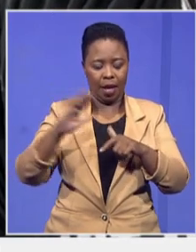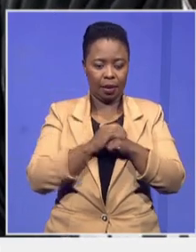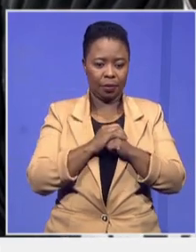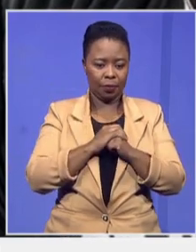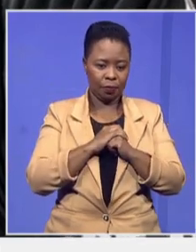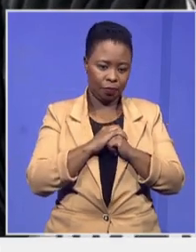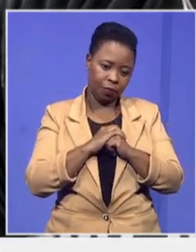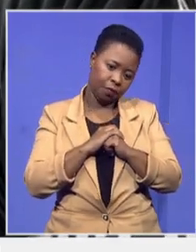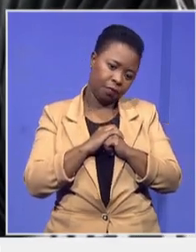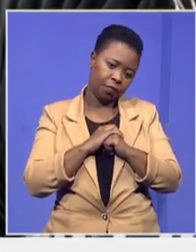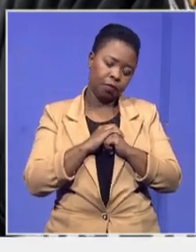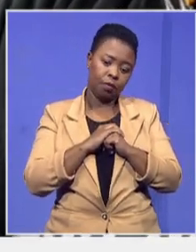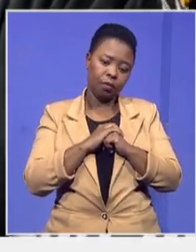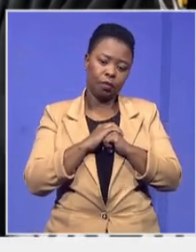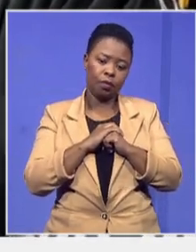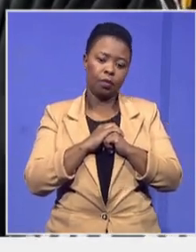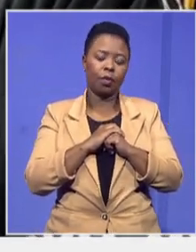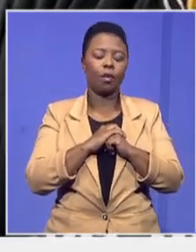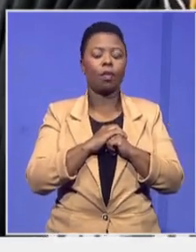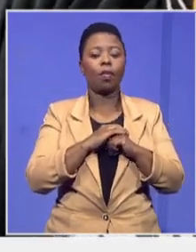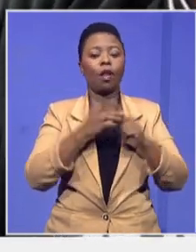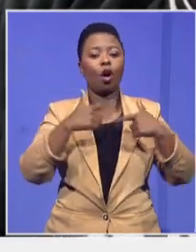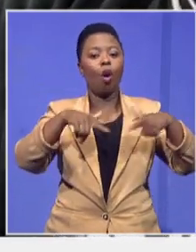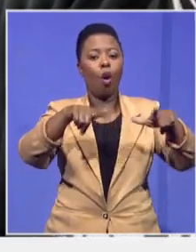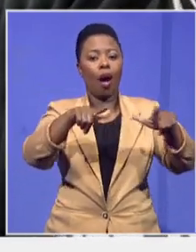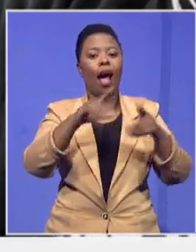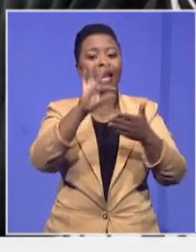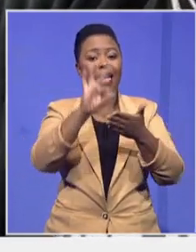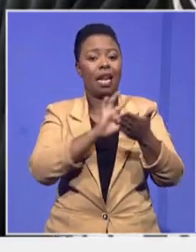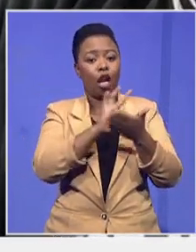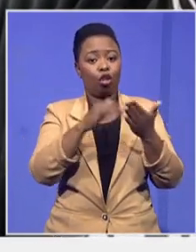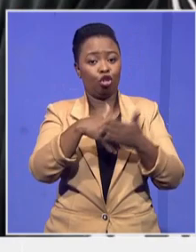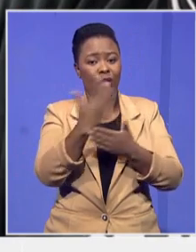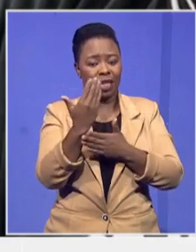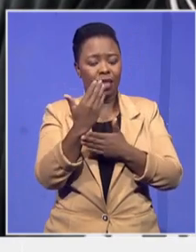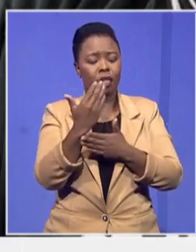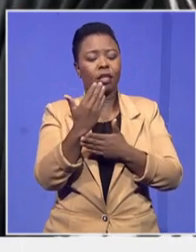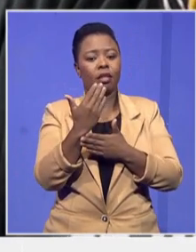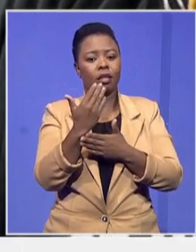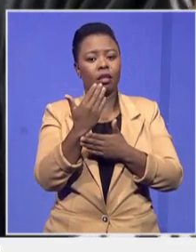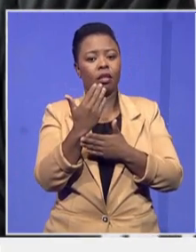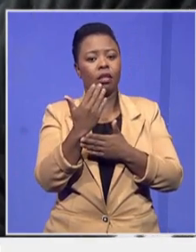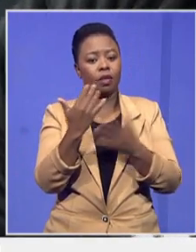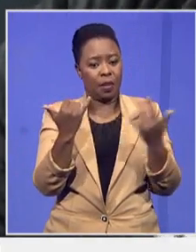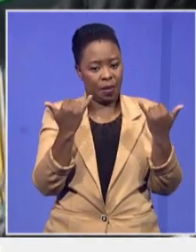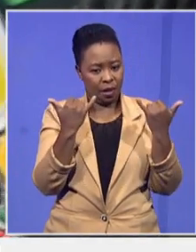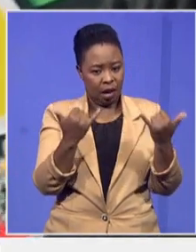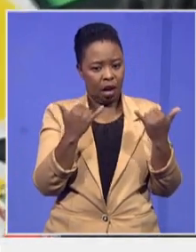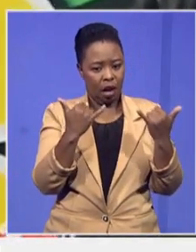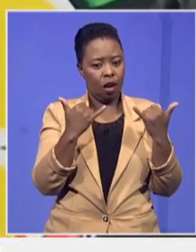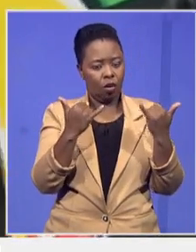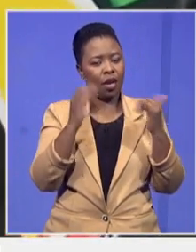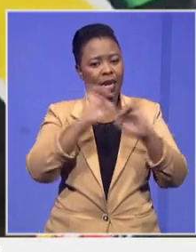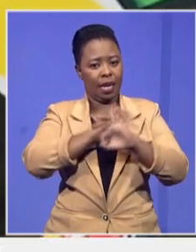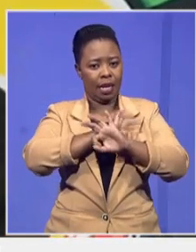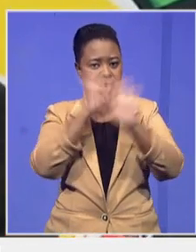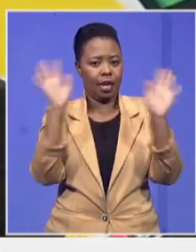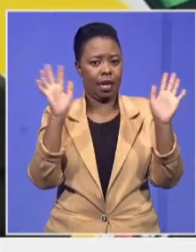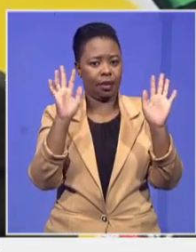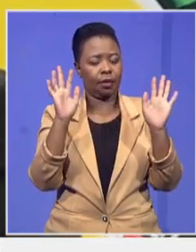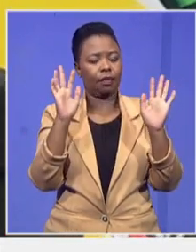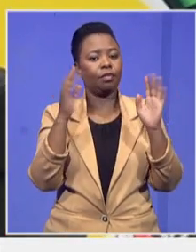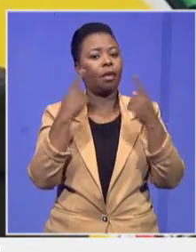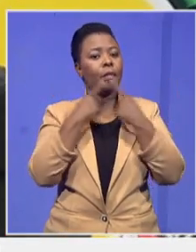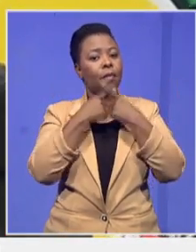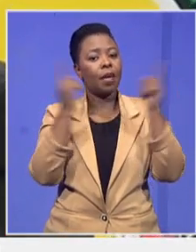The results of by-elections have been a clear indicator that our message and our commitment